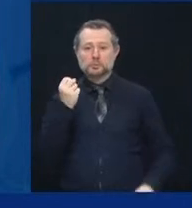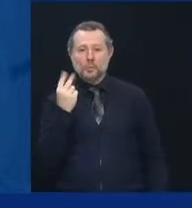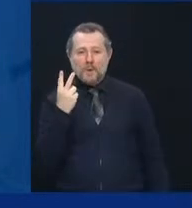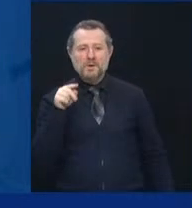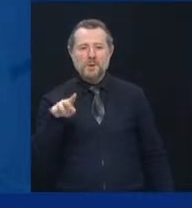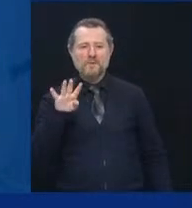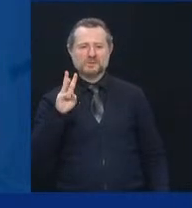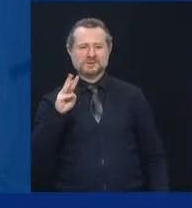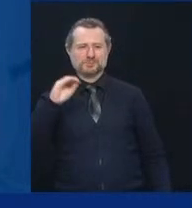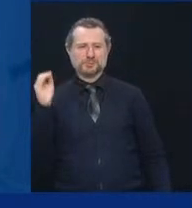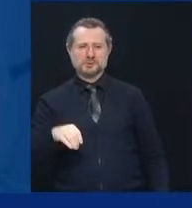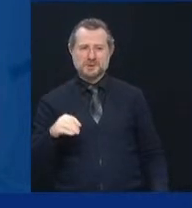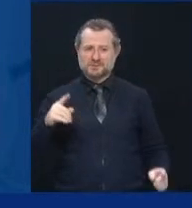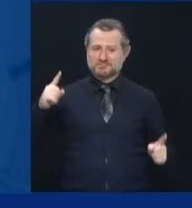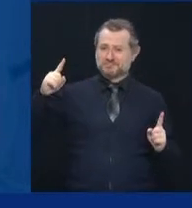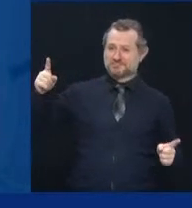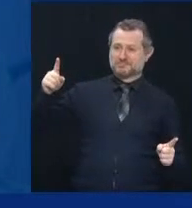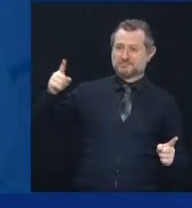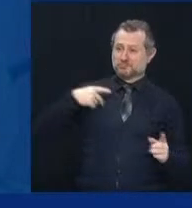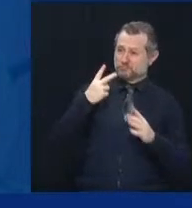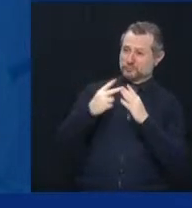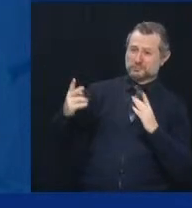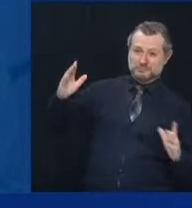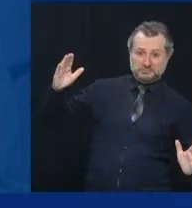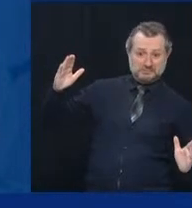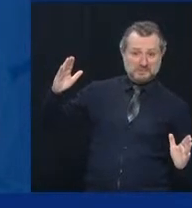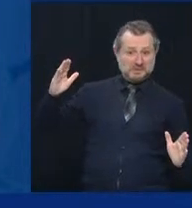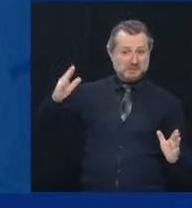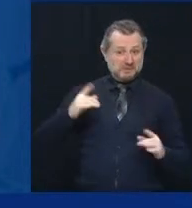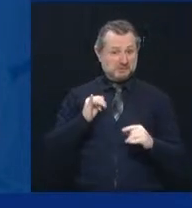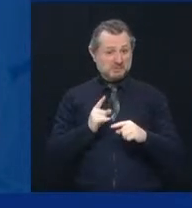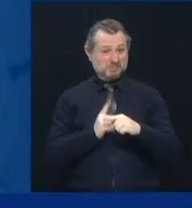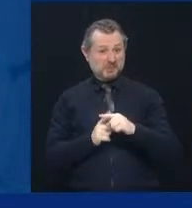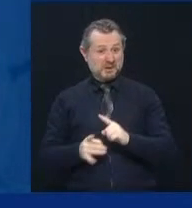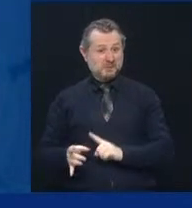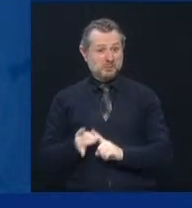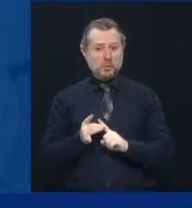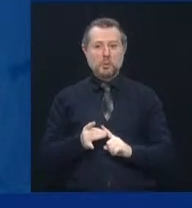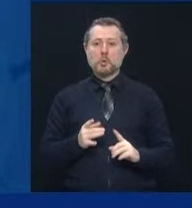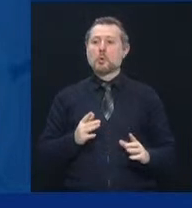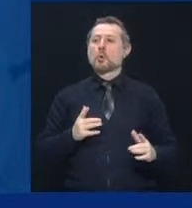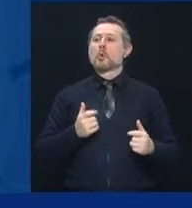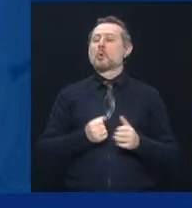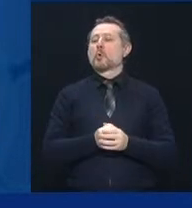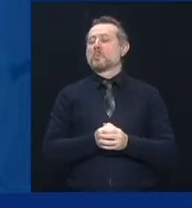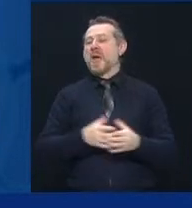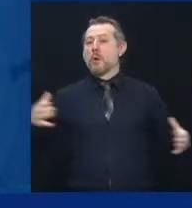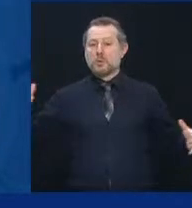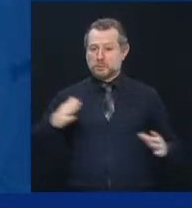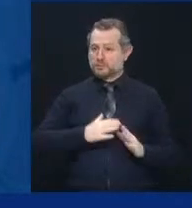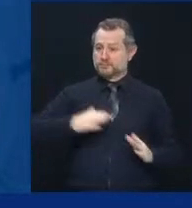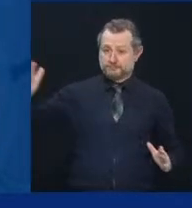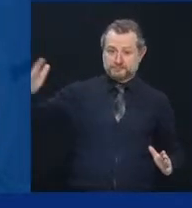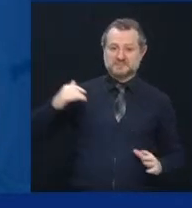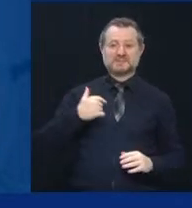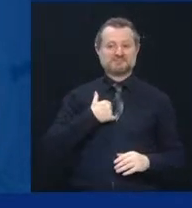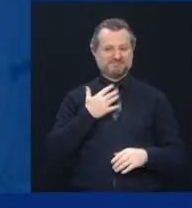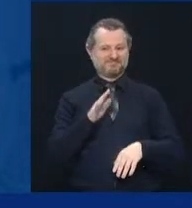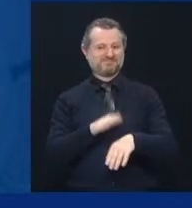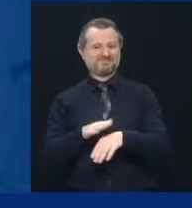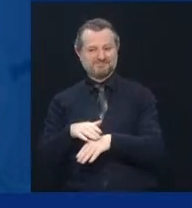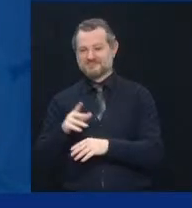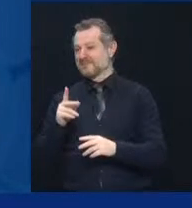That was the positivity rate of growth over those 37 days. We said hospitalizations would